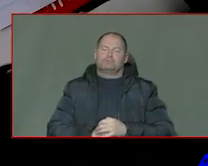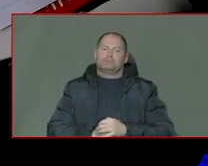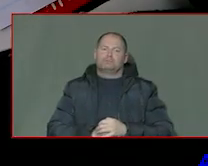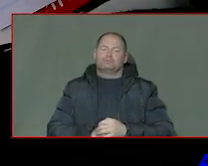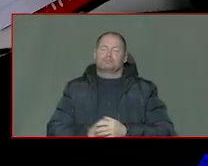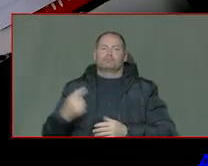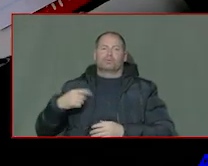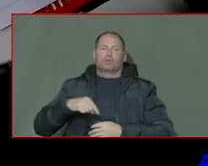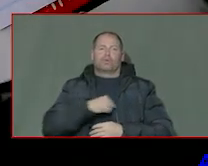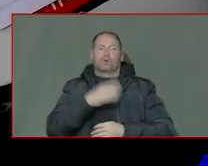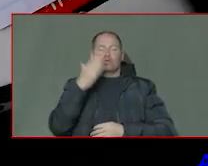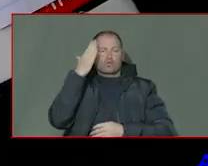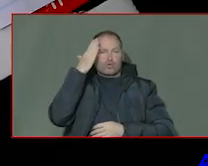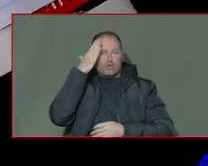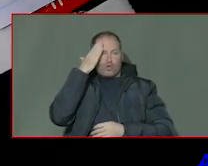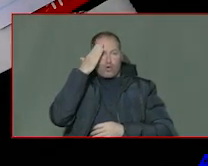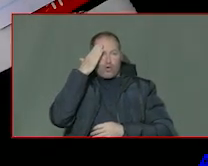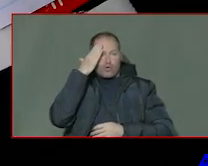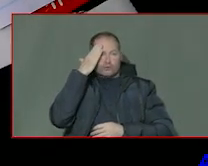the